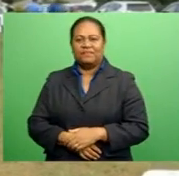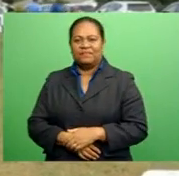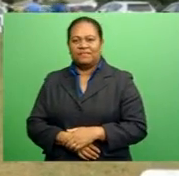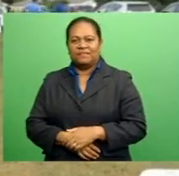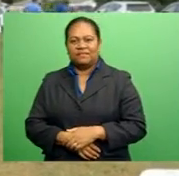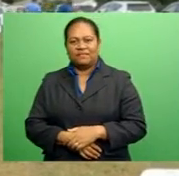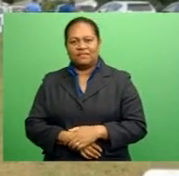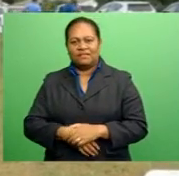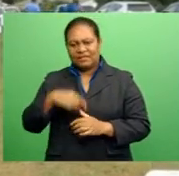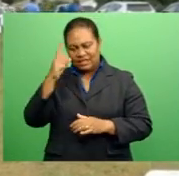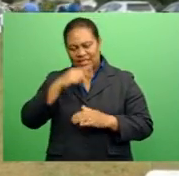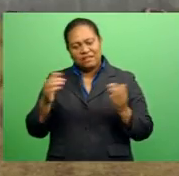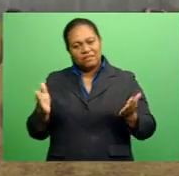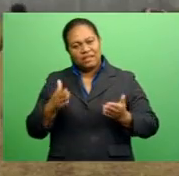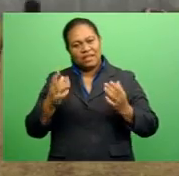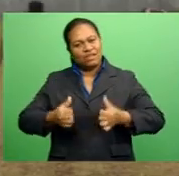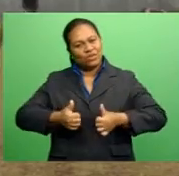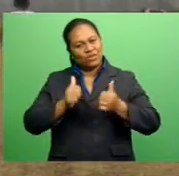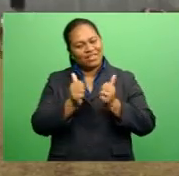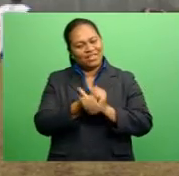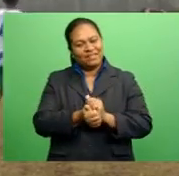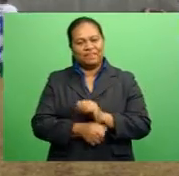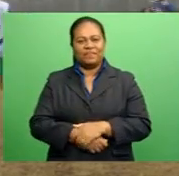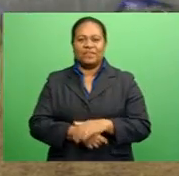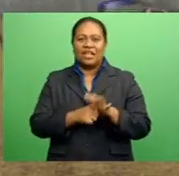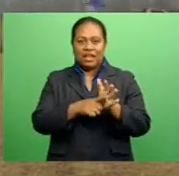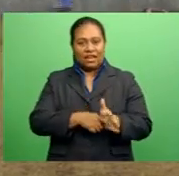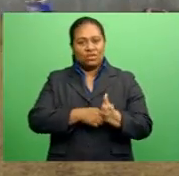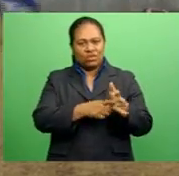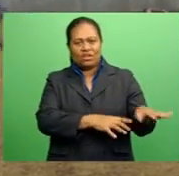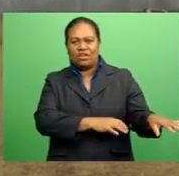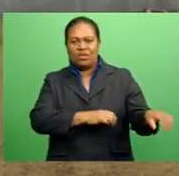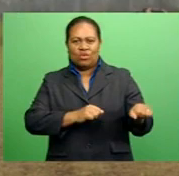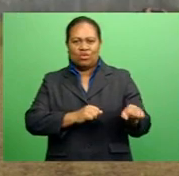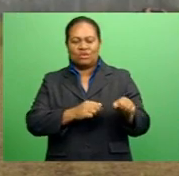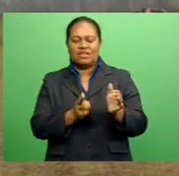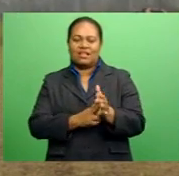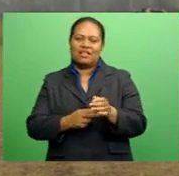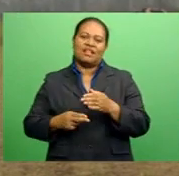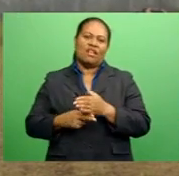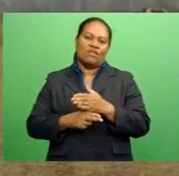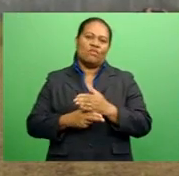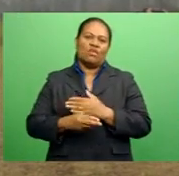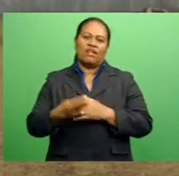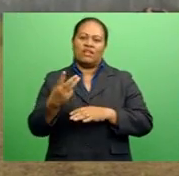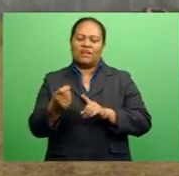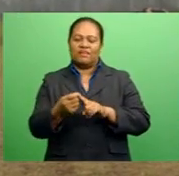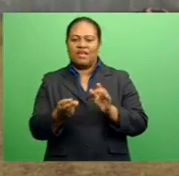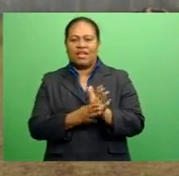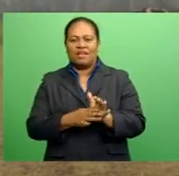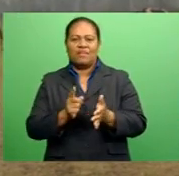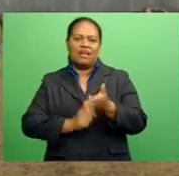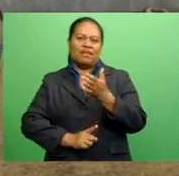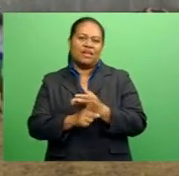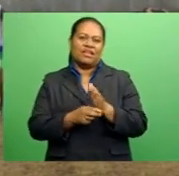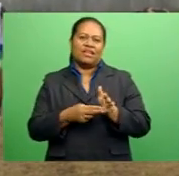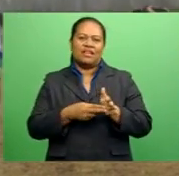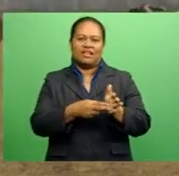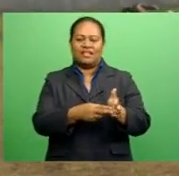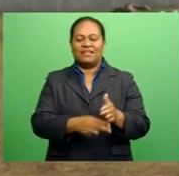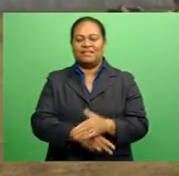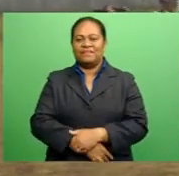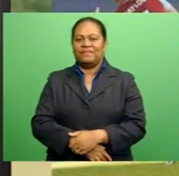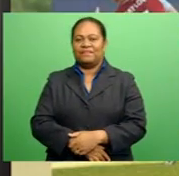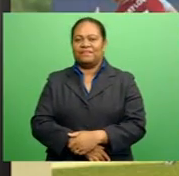be able to play a good game against them. Lautoka hosts Navua on Sunday at 3 p.m. at Churchill Park. Tali Materkula,